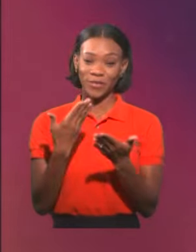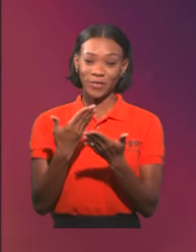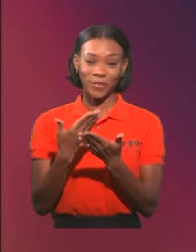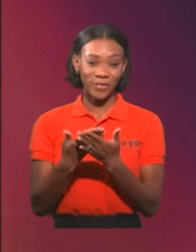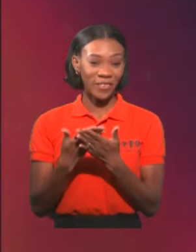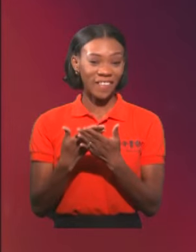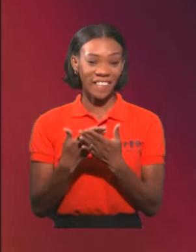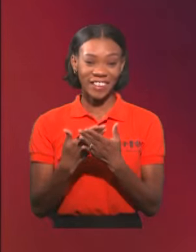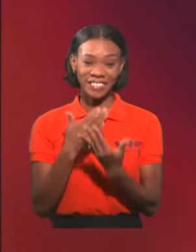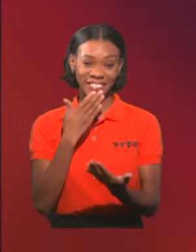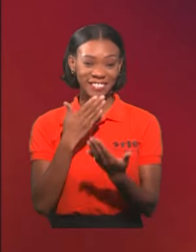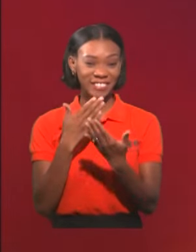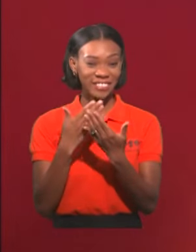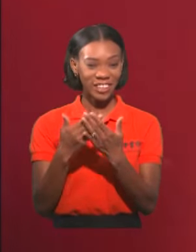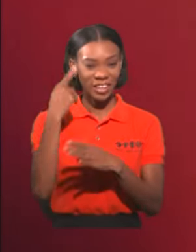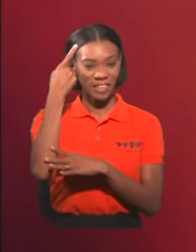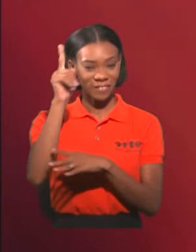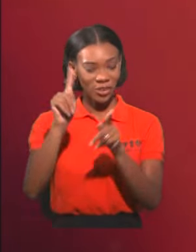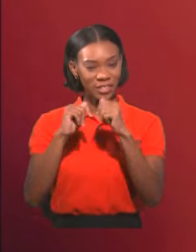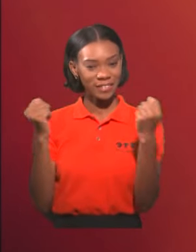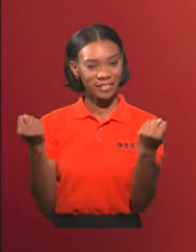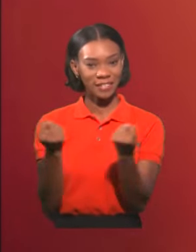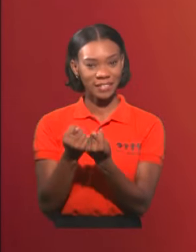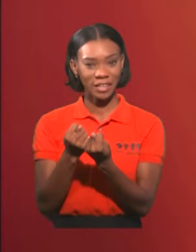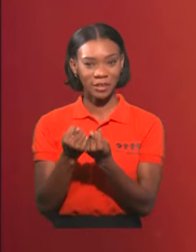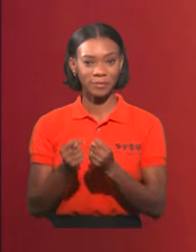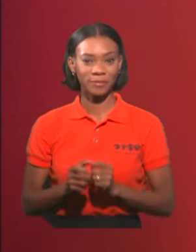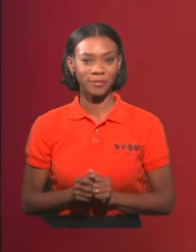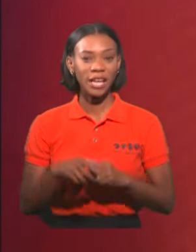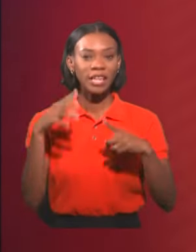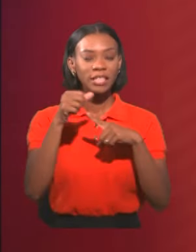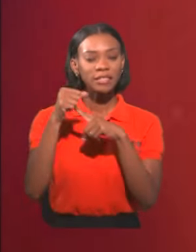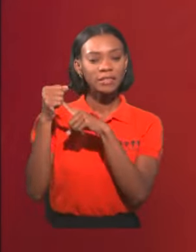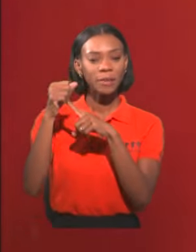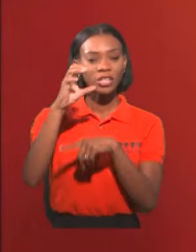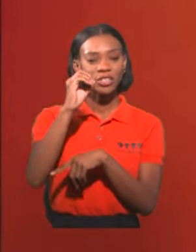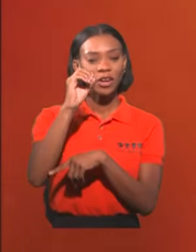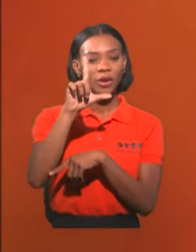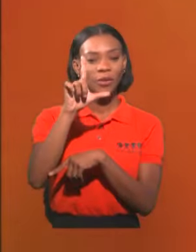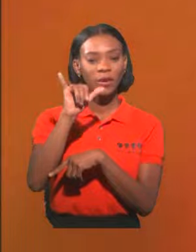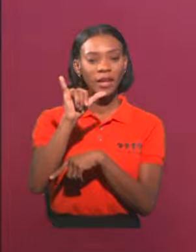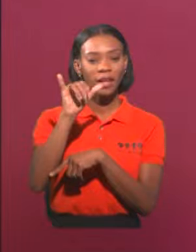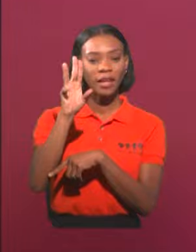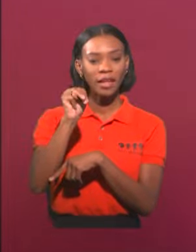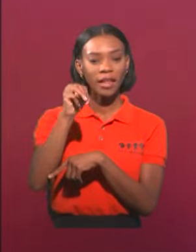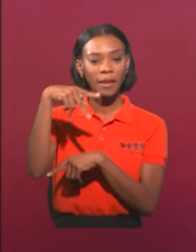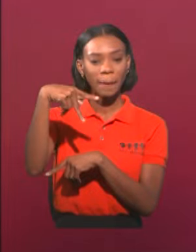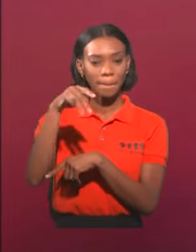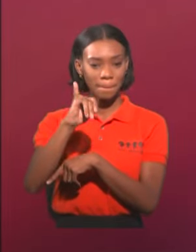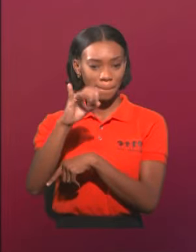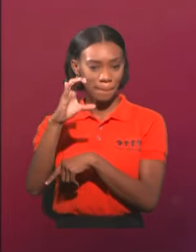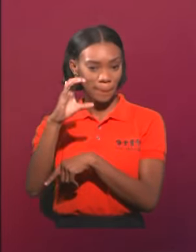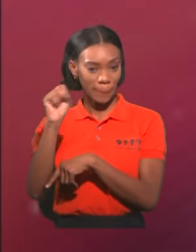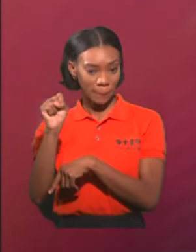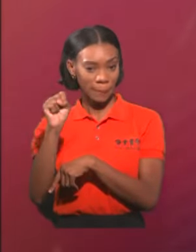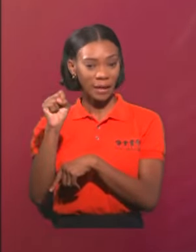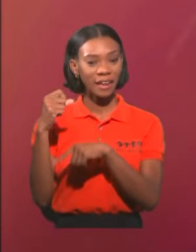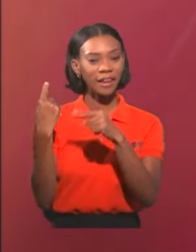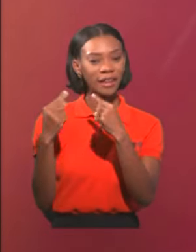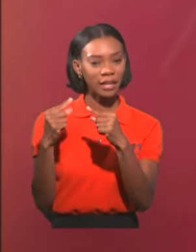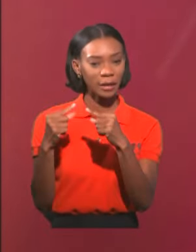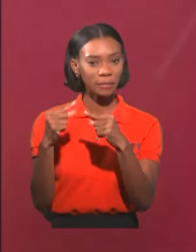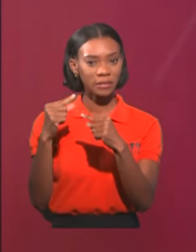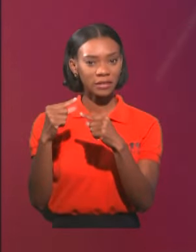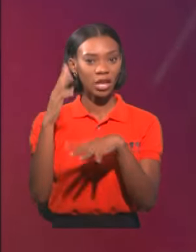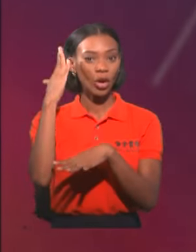Now, the Special Olympics Games will get going this weekend as an entire month of activities will take place at venues throughout the